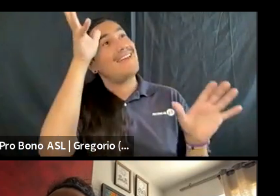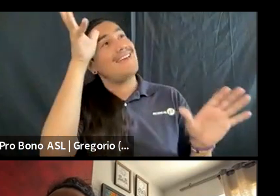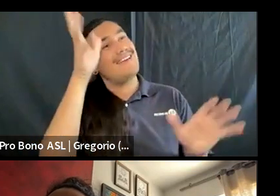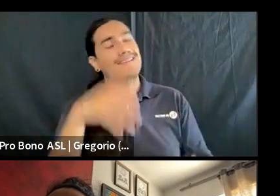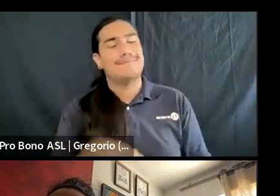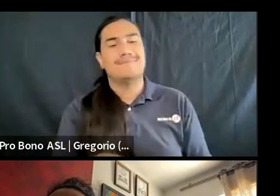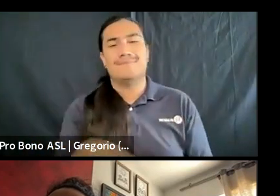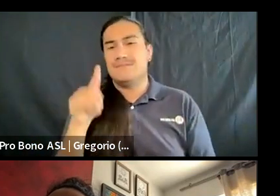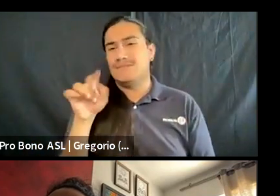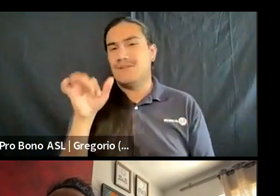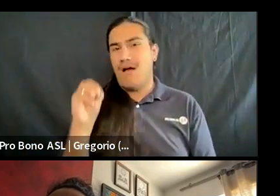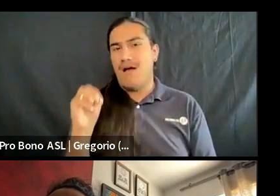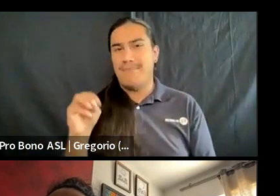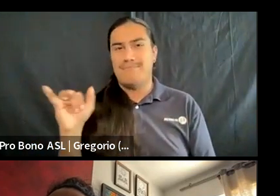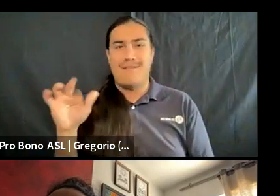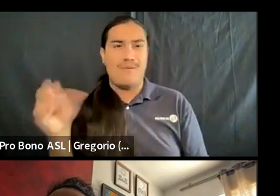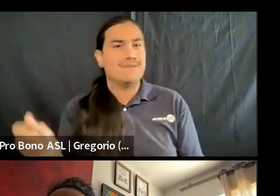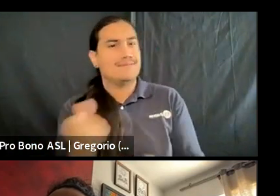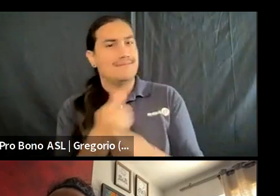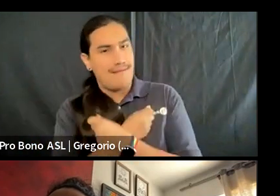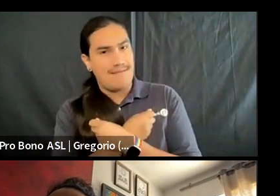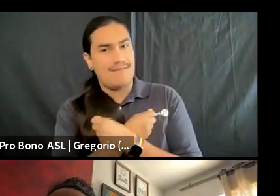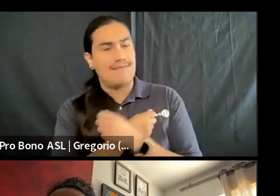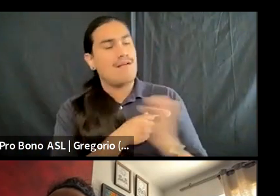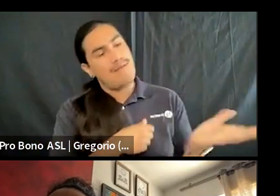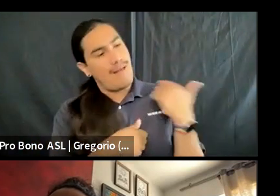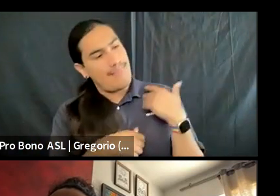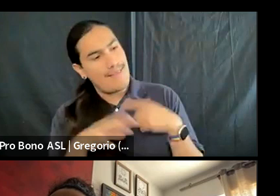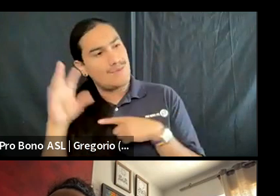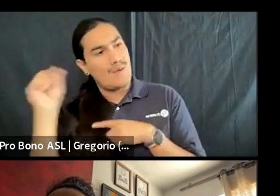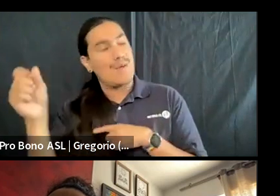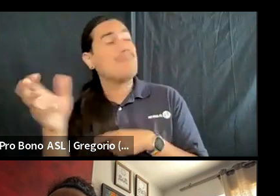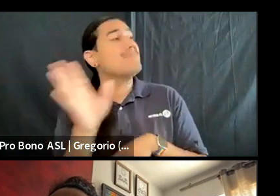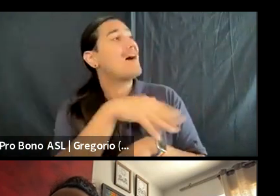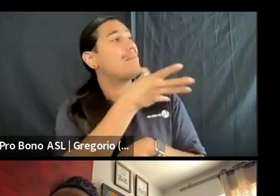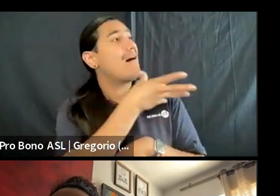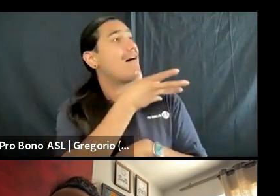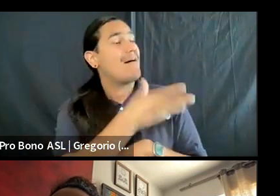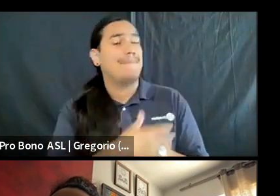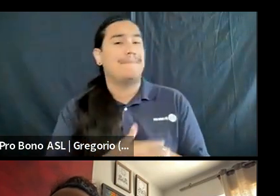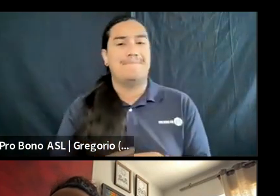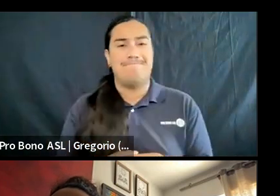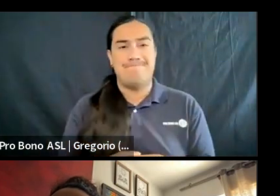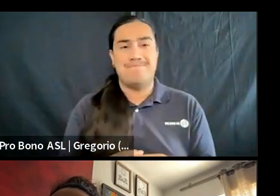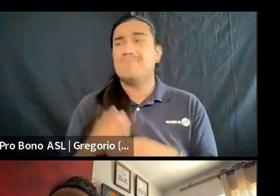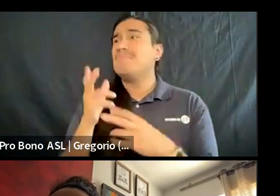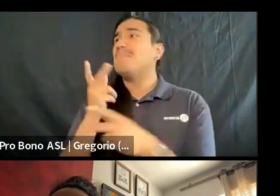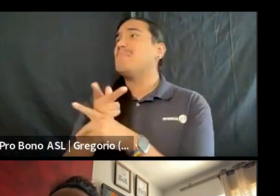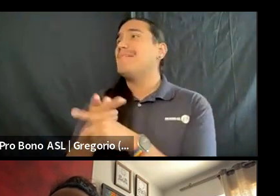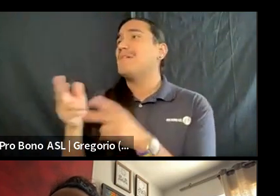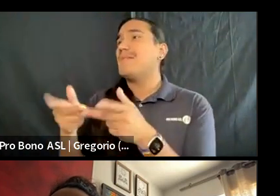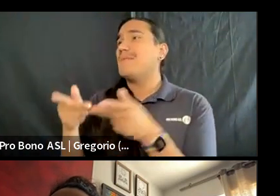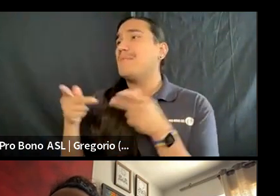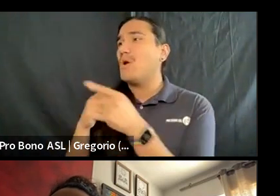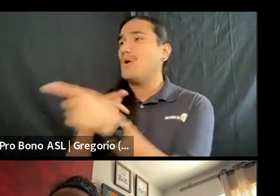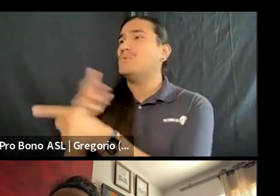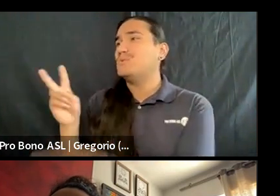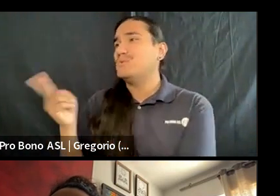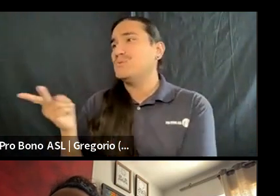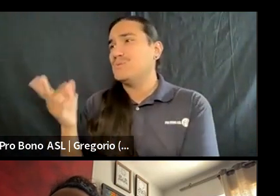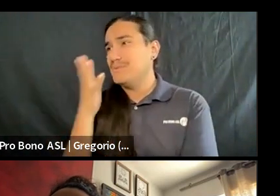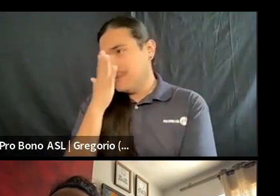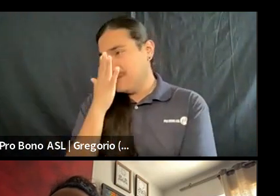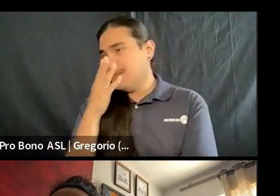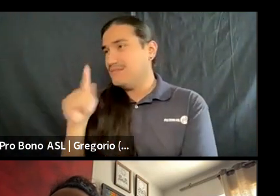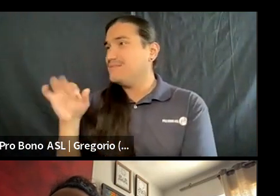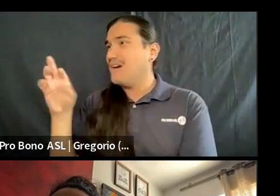Tom and Iris embrace. Come on, let's go. Bye, Mom. Be careful at the park, you two. Come,